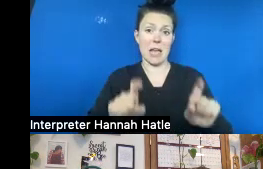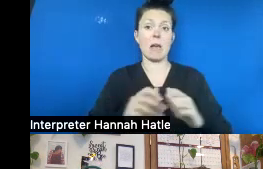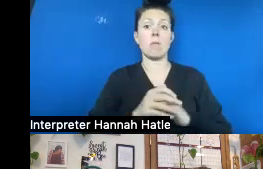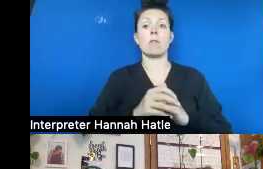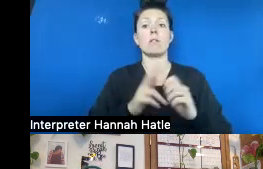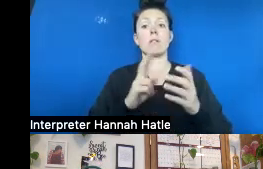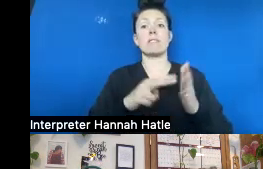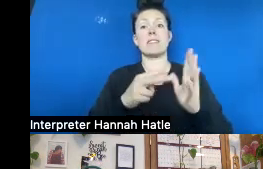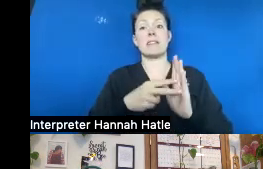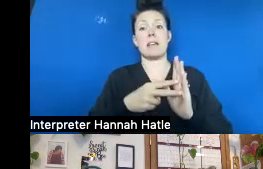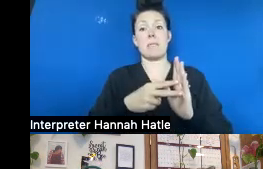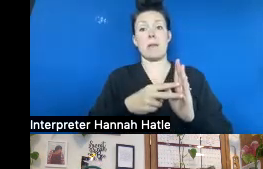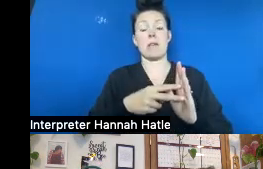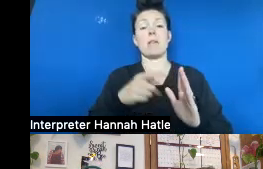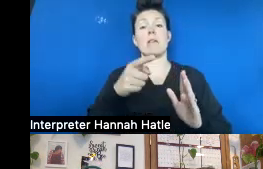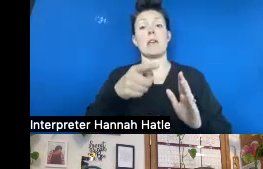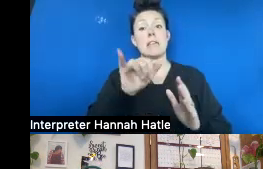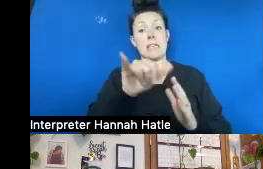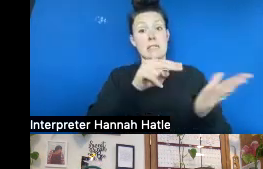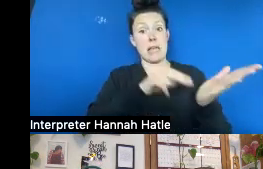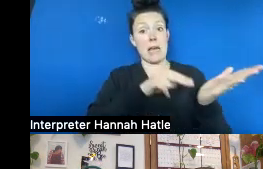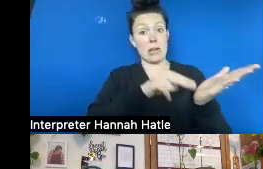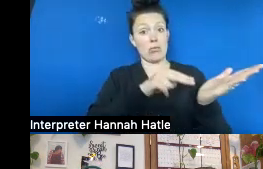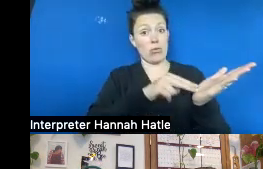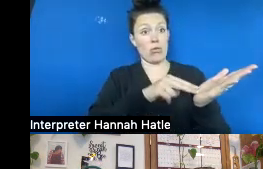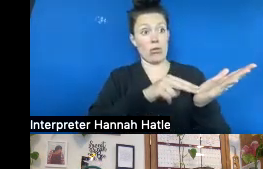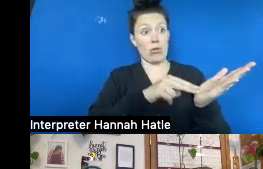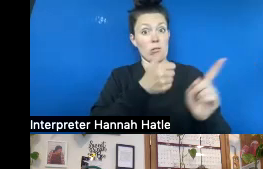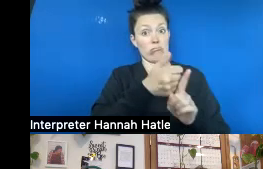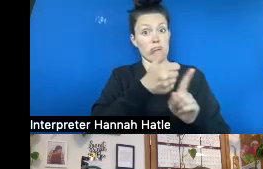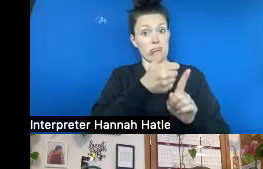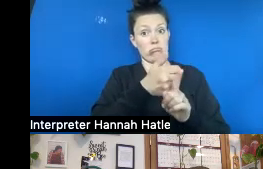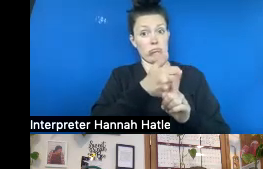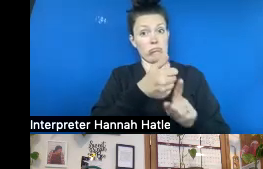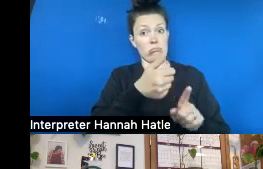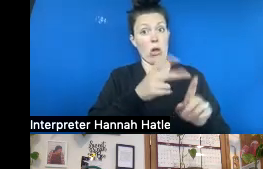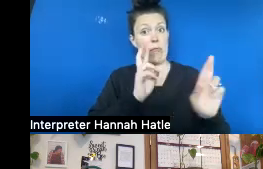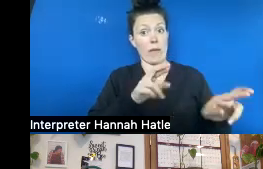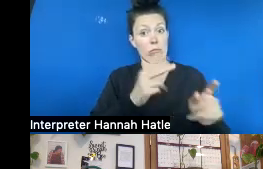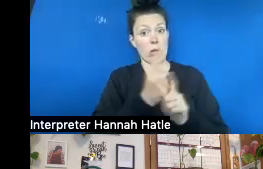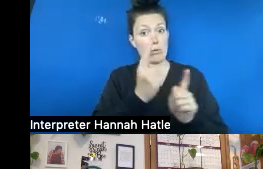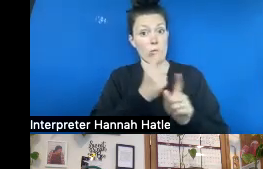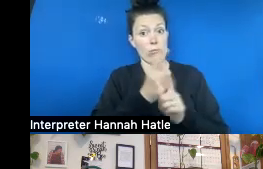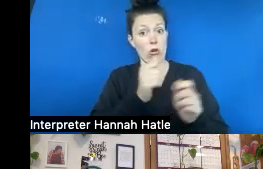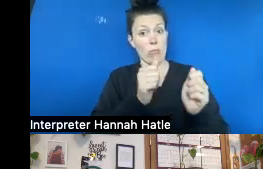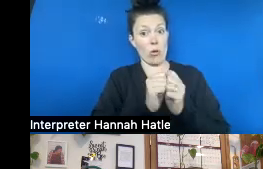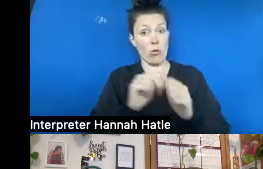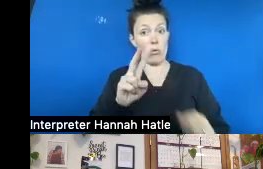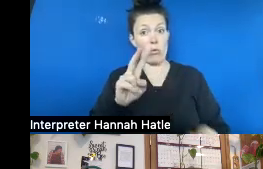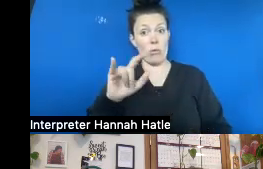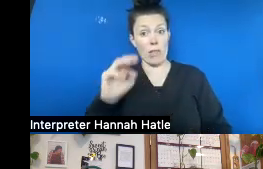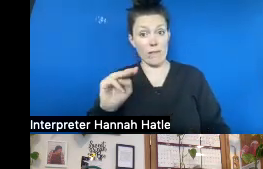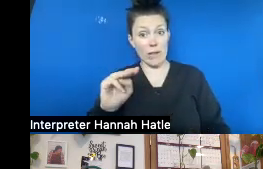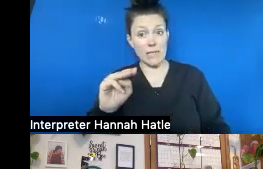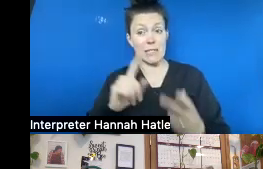sane person, the sexual assault nurse examiner, you know, are they responding appropriately? Are they asking questions